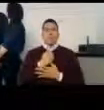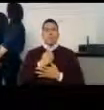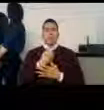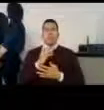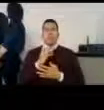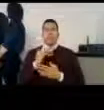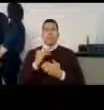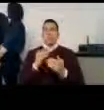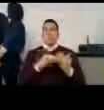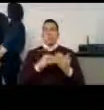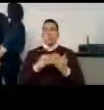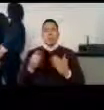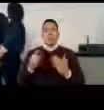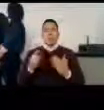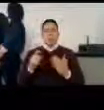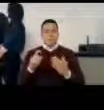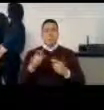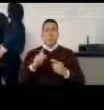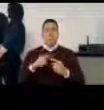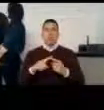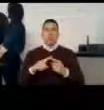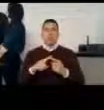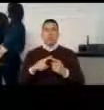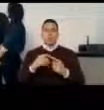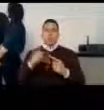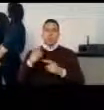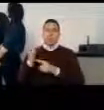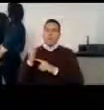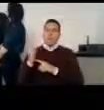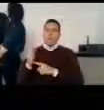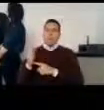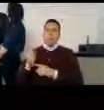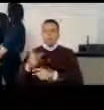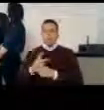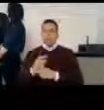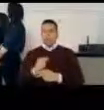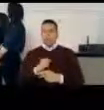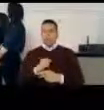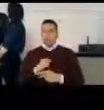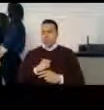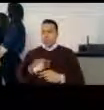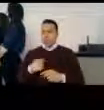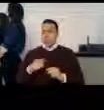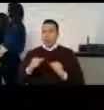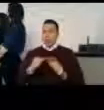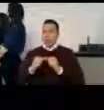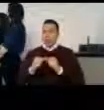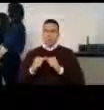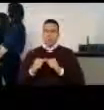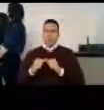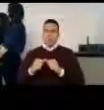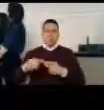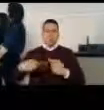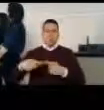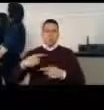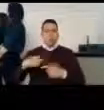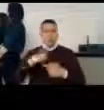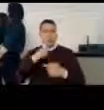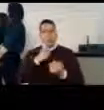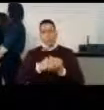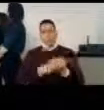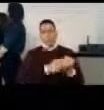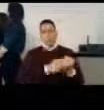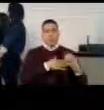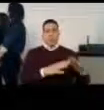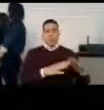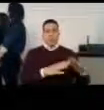moment for yourself, to take care of yourself, that you will be able to be there for your child or